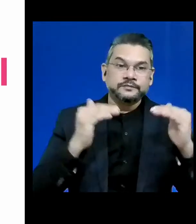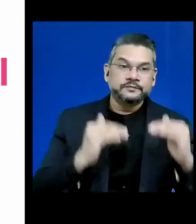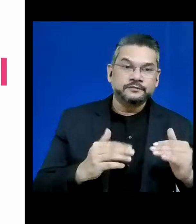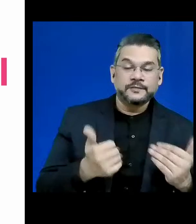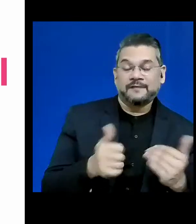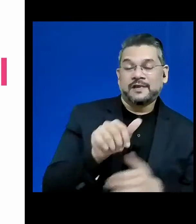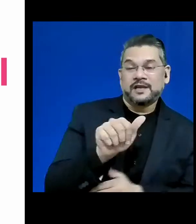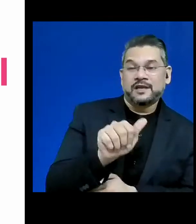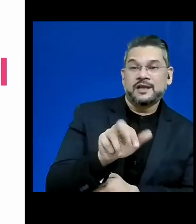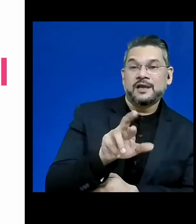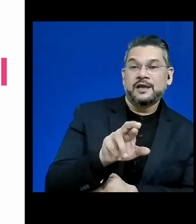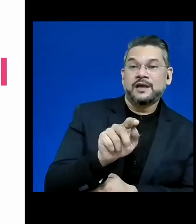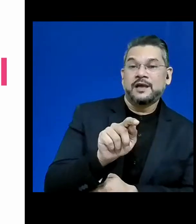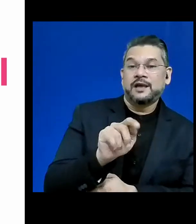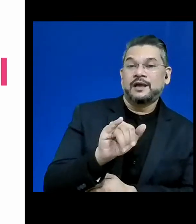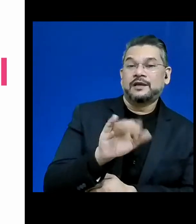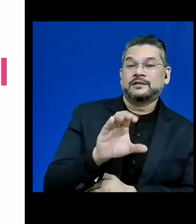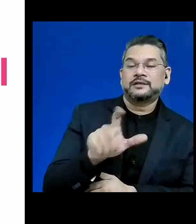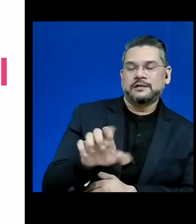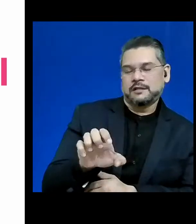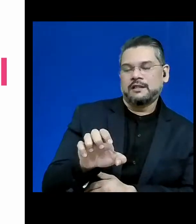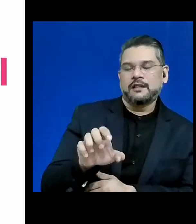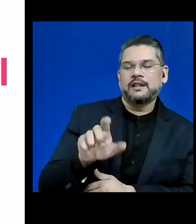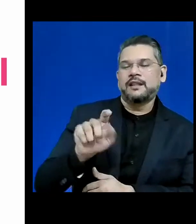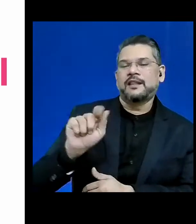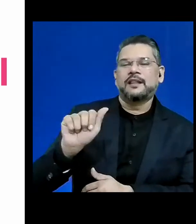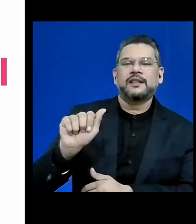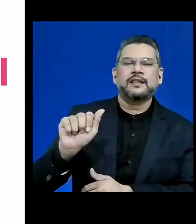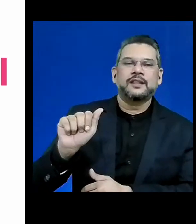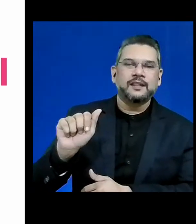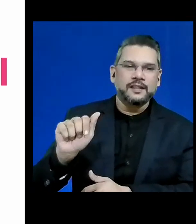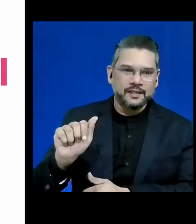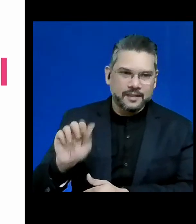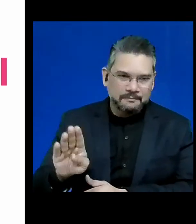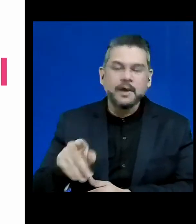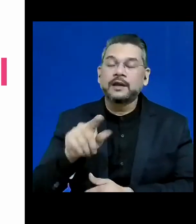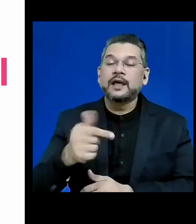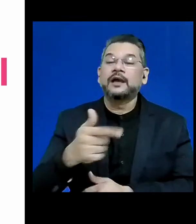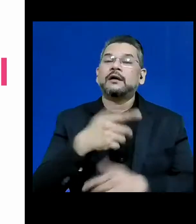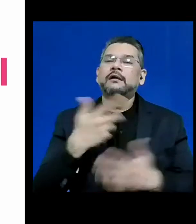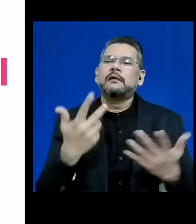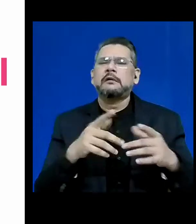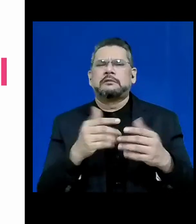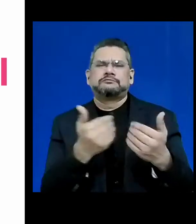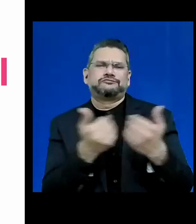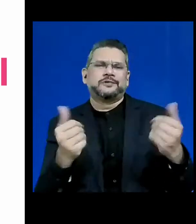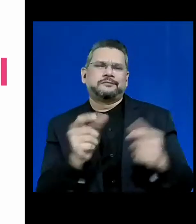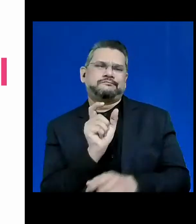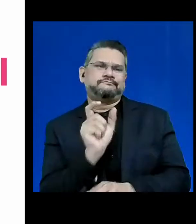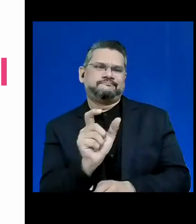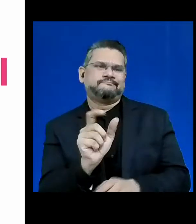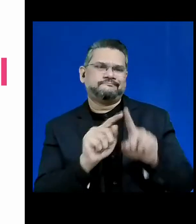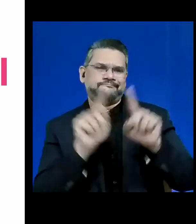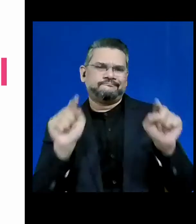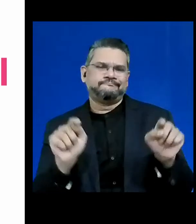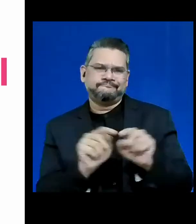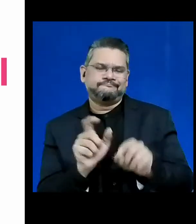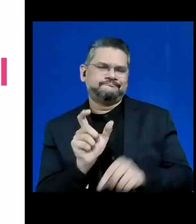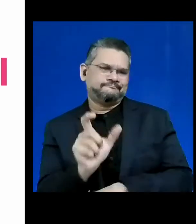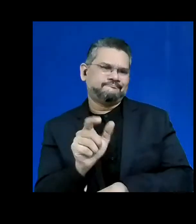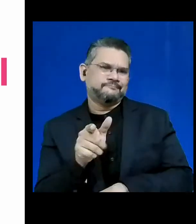tag, which is a piece of standalone content that can be used across pages. Those aren't used often